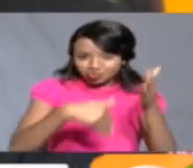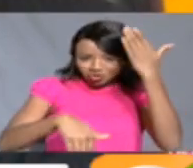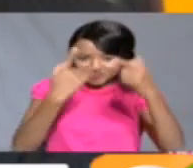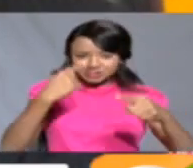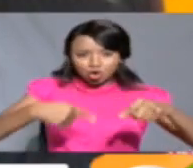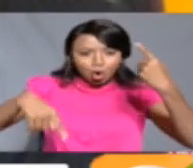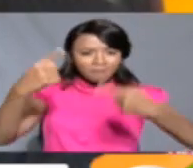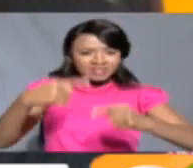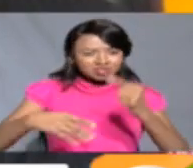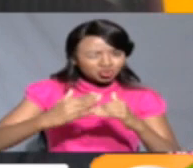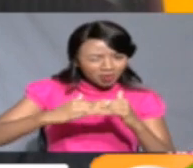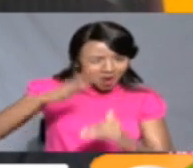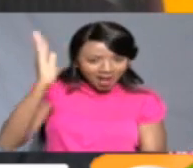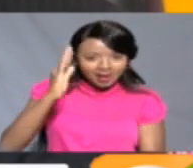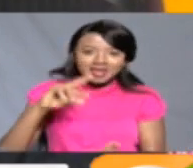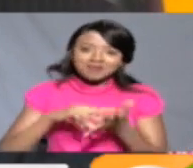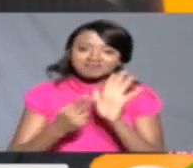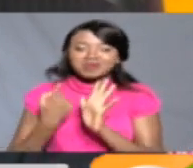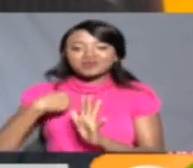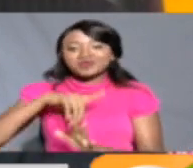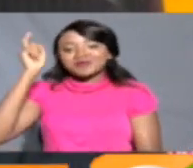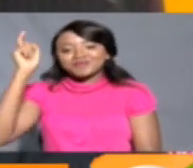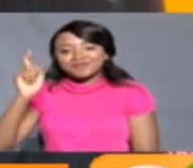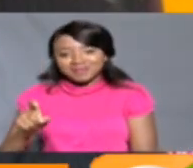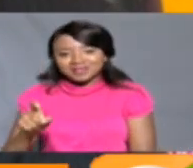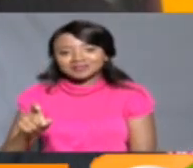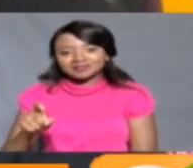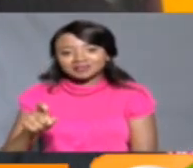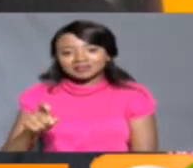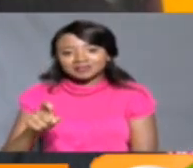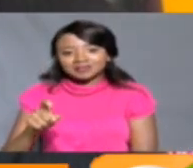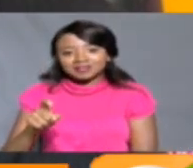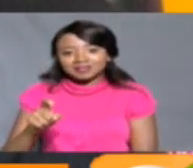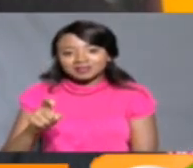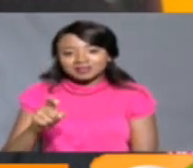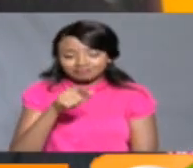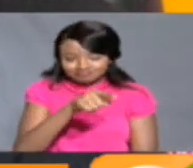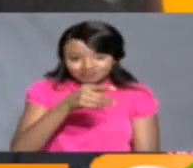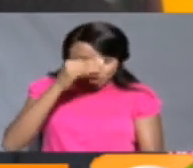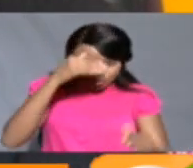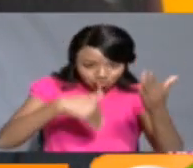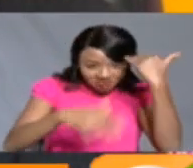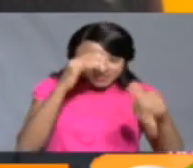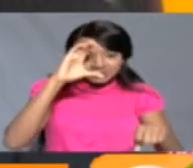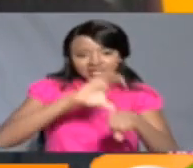competitive, we need to ensure that the universities are properly funded.